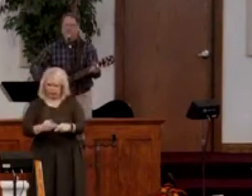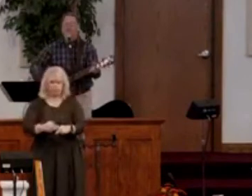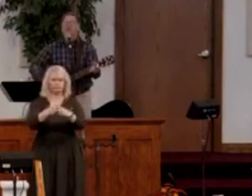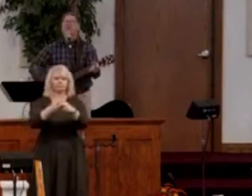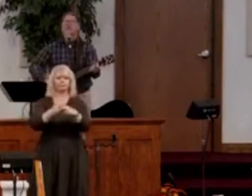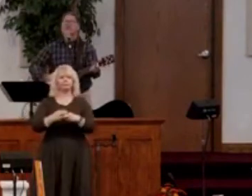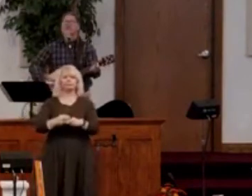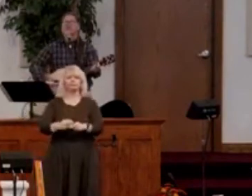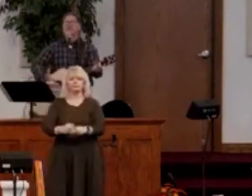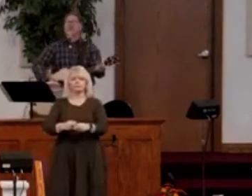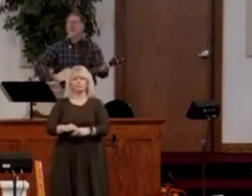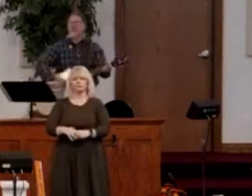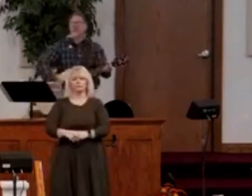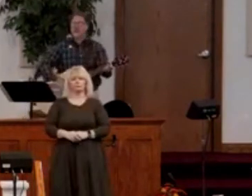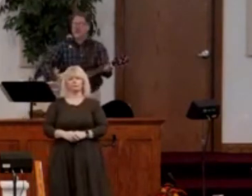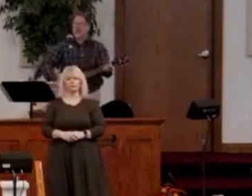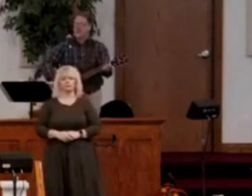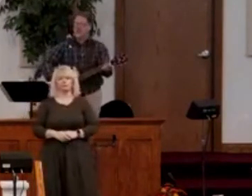name.